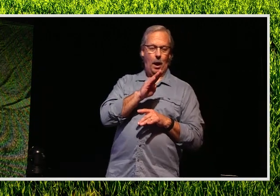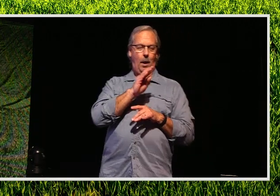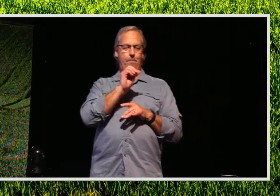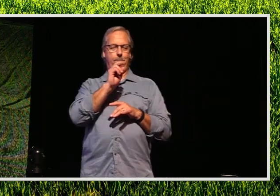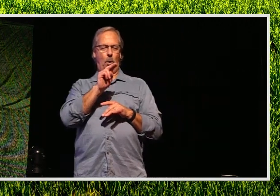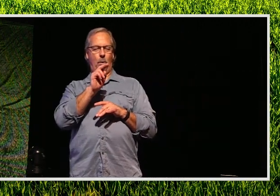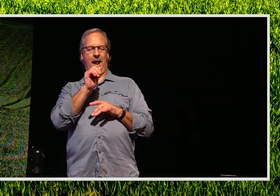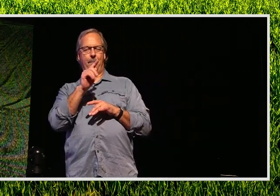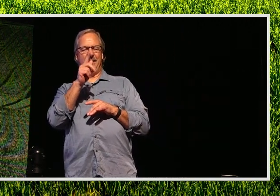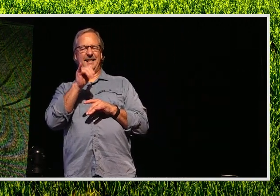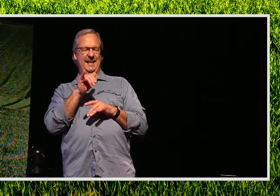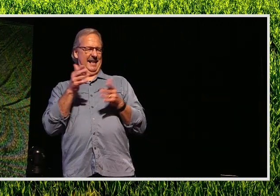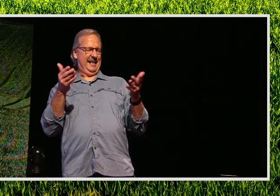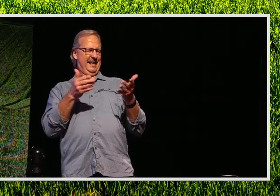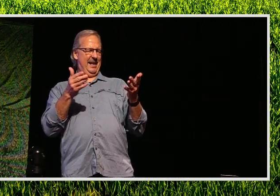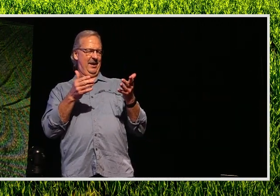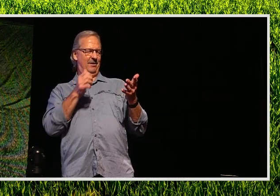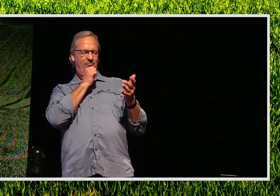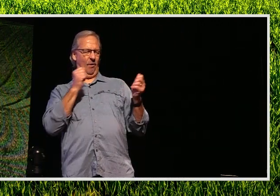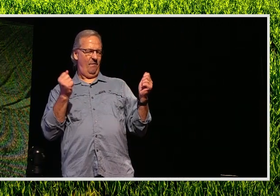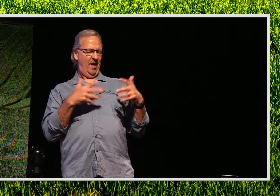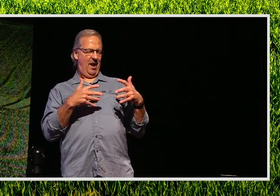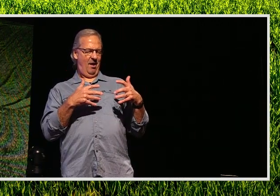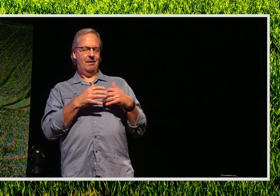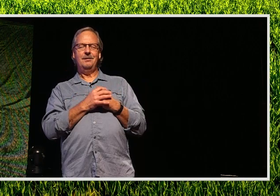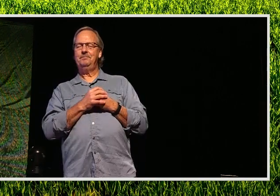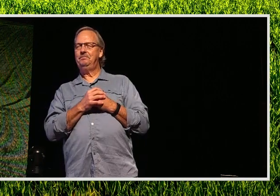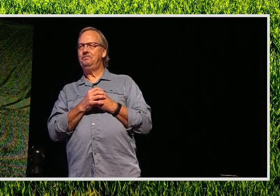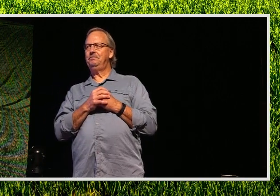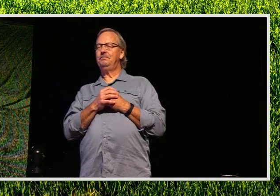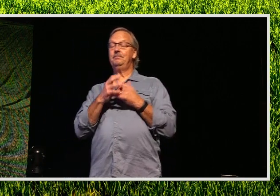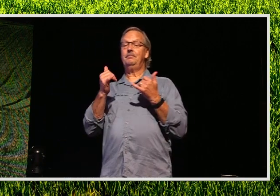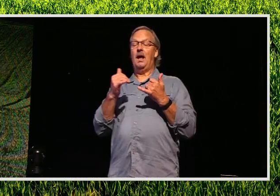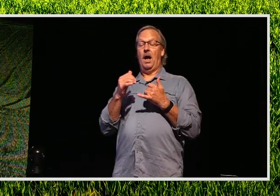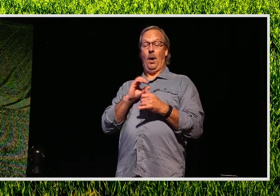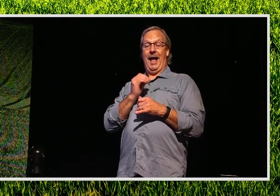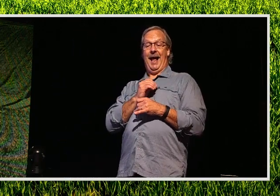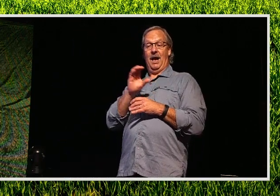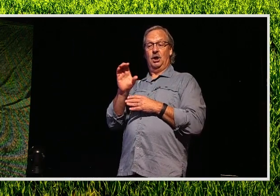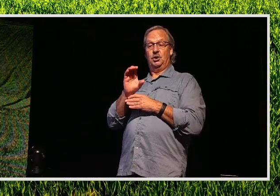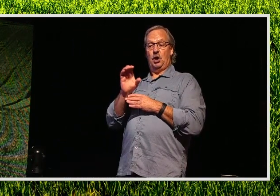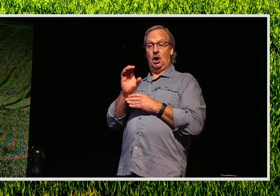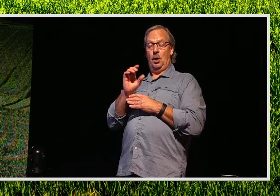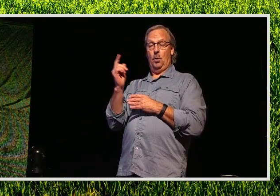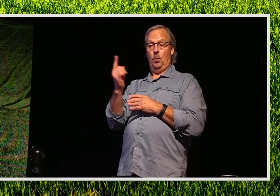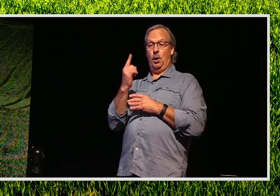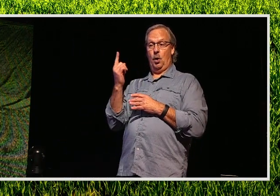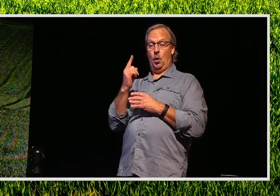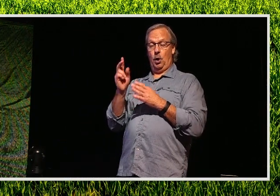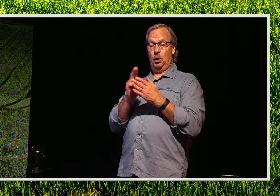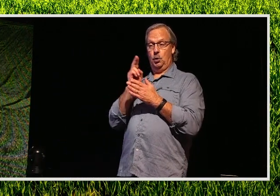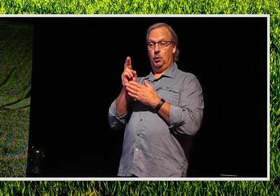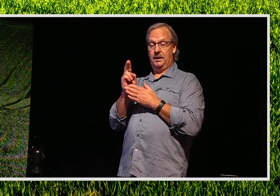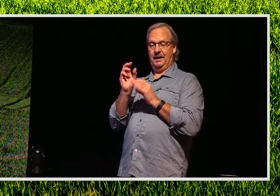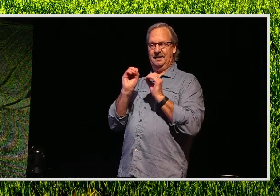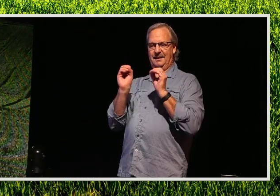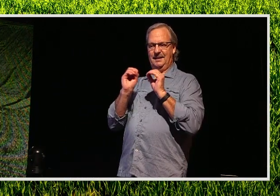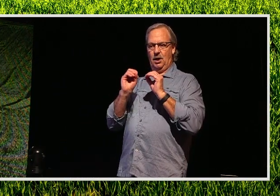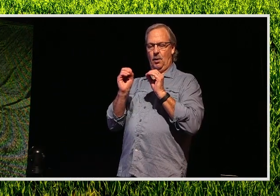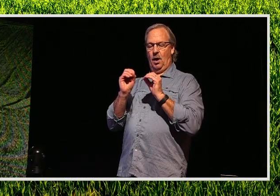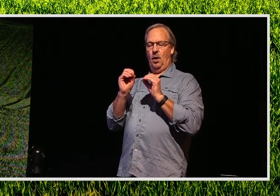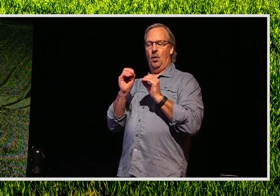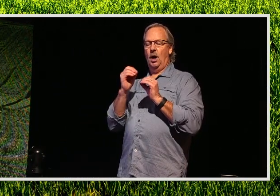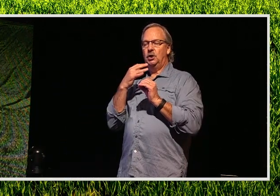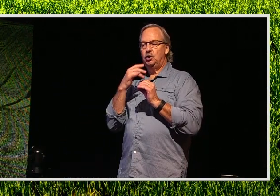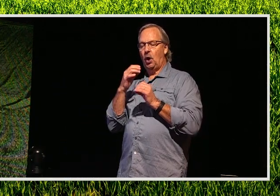here with our delicious, environmentally sustainable chocolate. Now, our chocolate is sweetened using only dates. That means 0 sugar alcohols